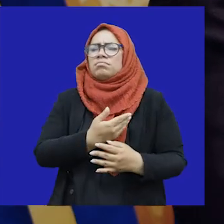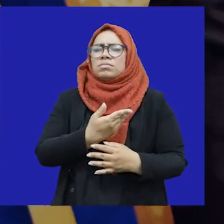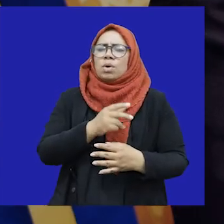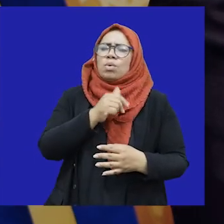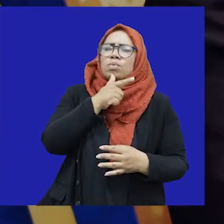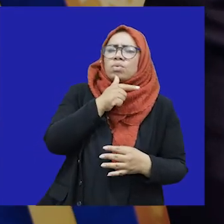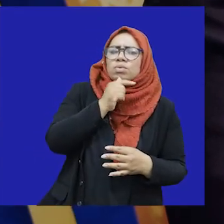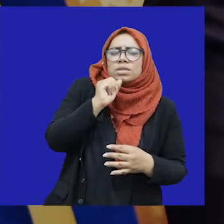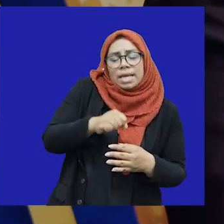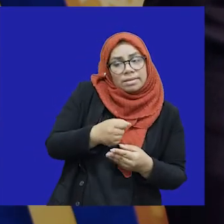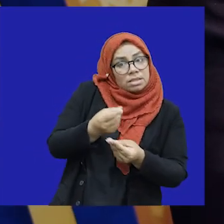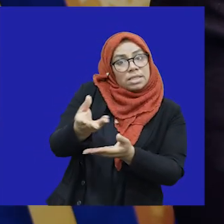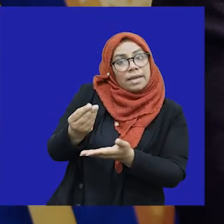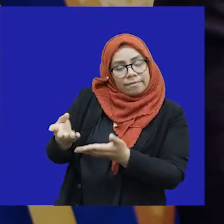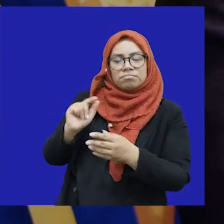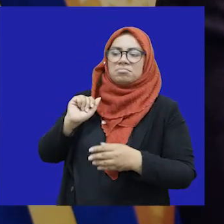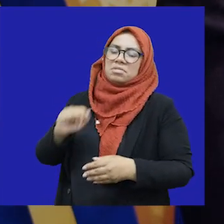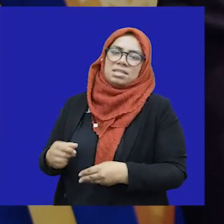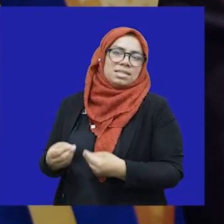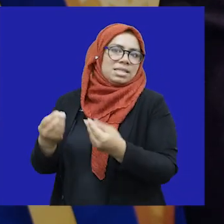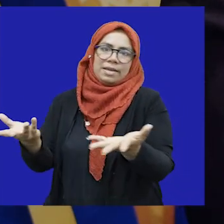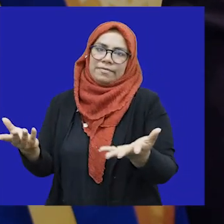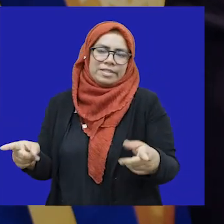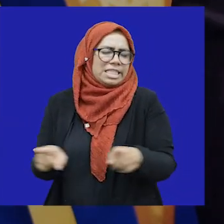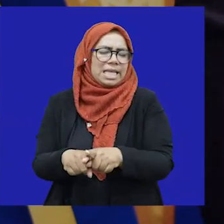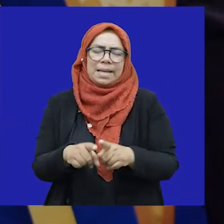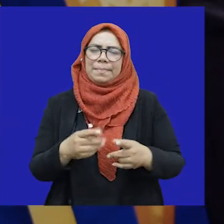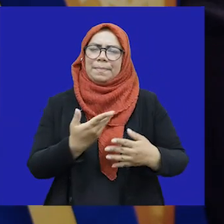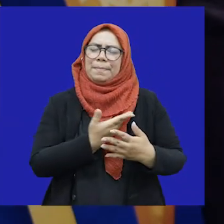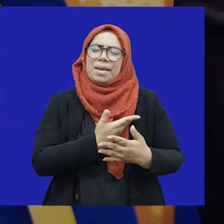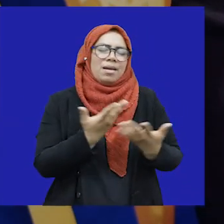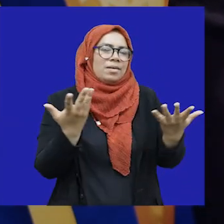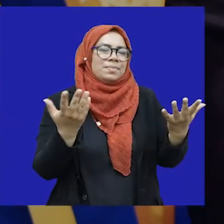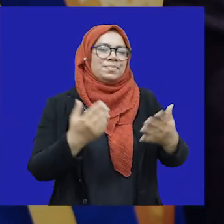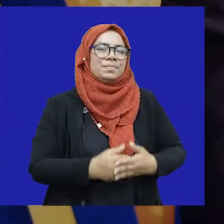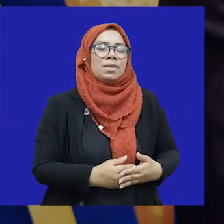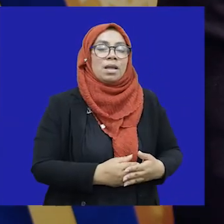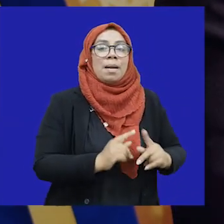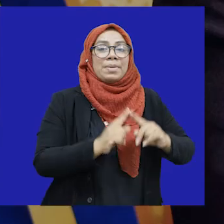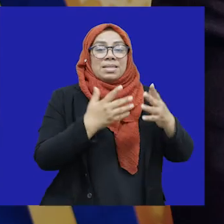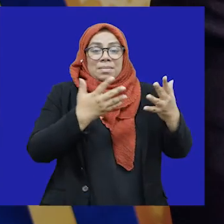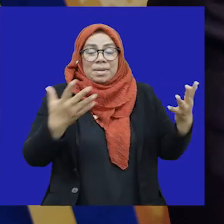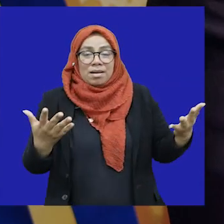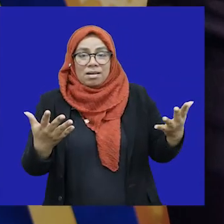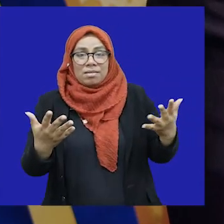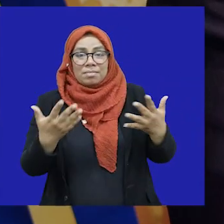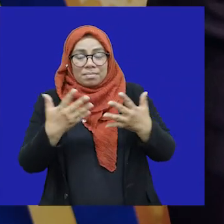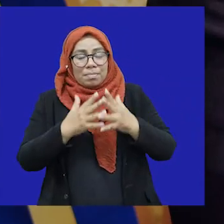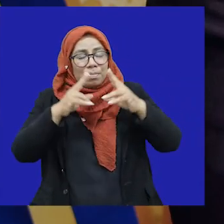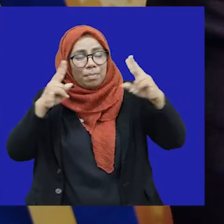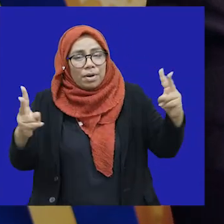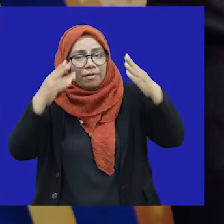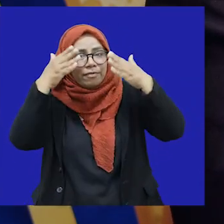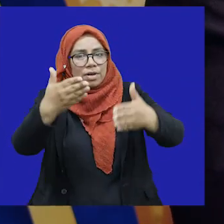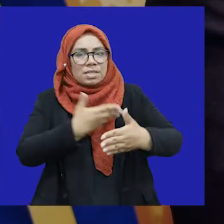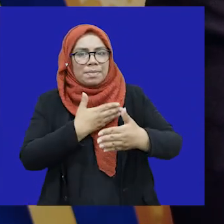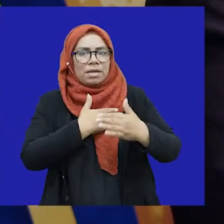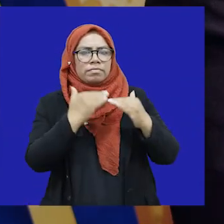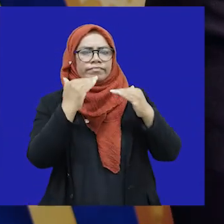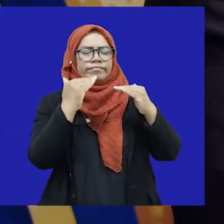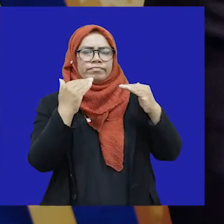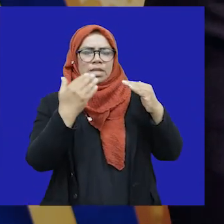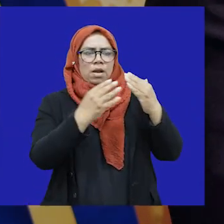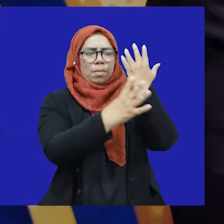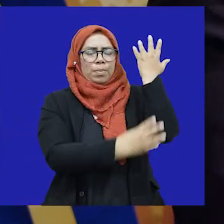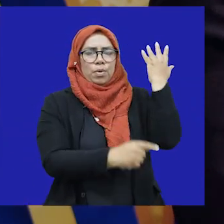has received previously from zakat. The fifth category is to free the captives or slaves. Scholars interpret